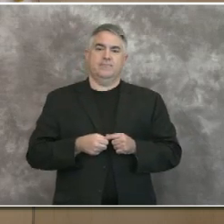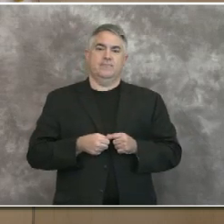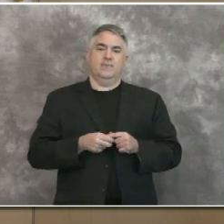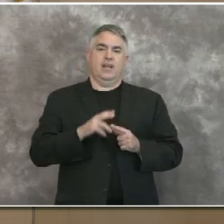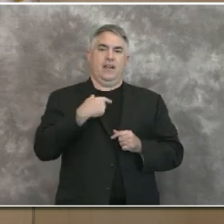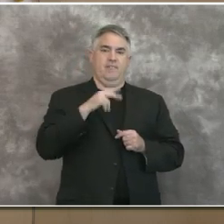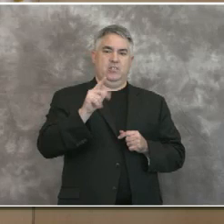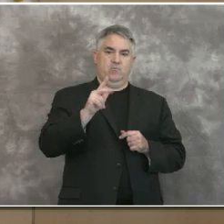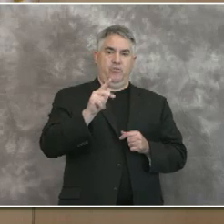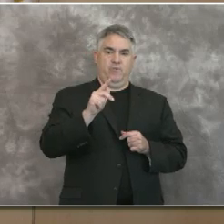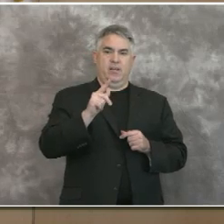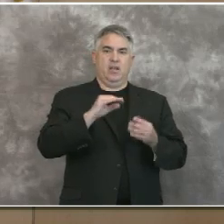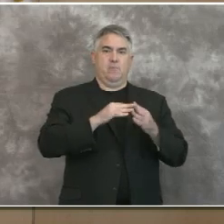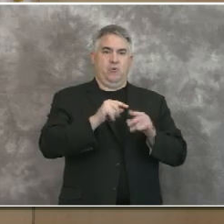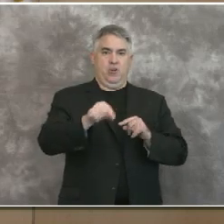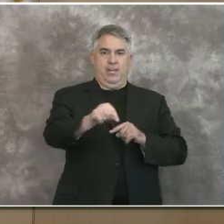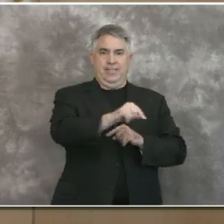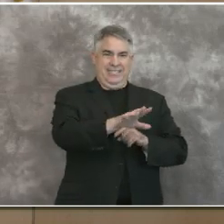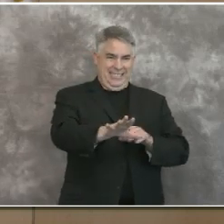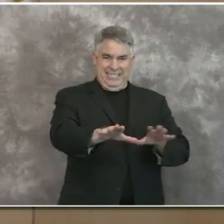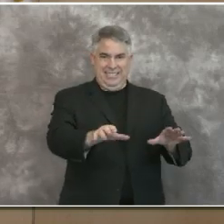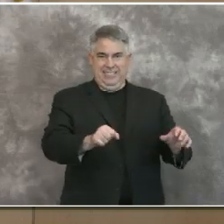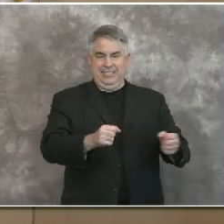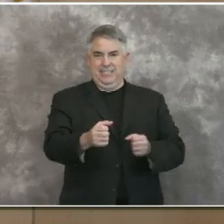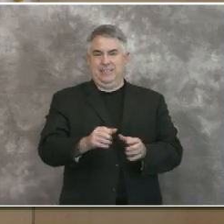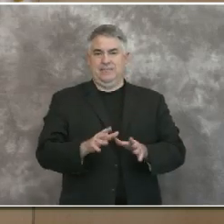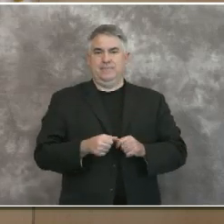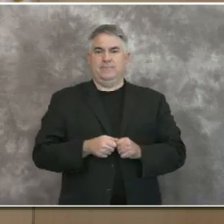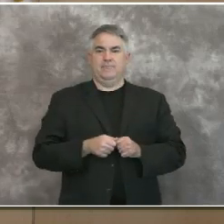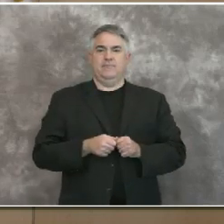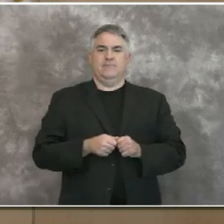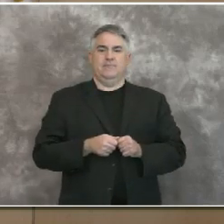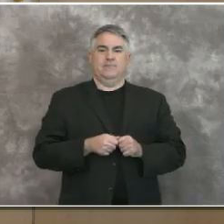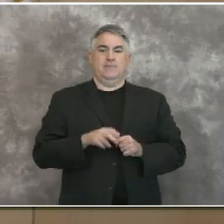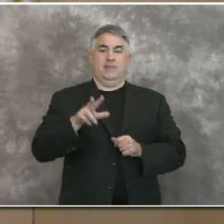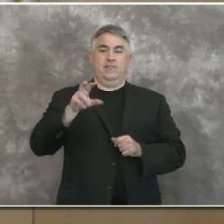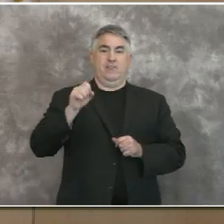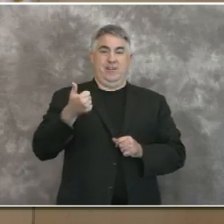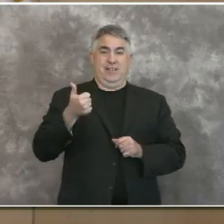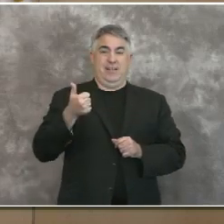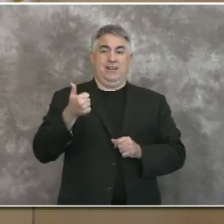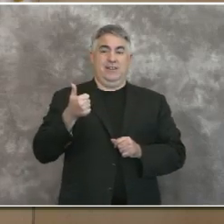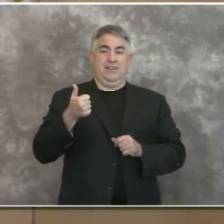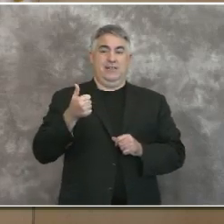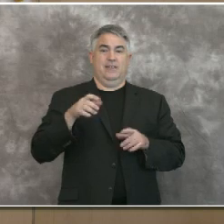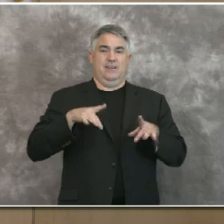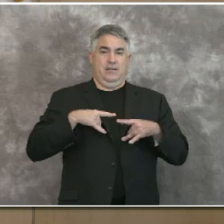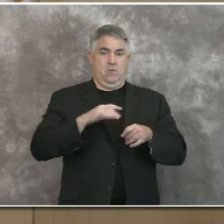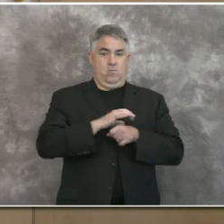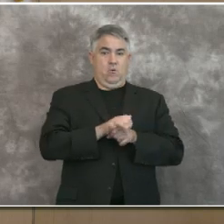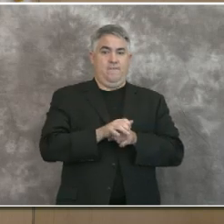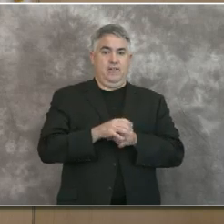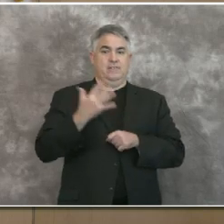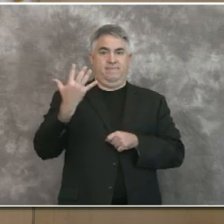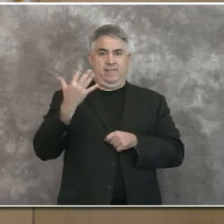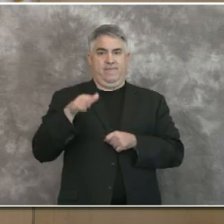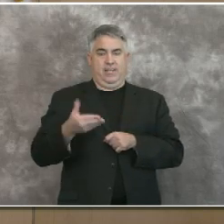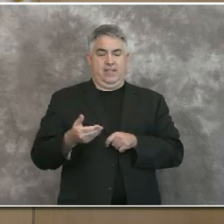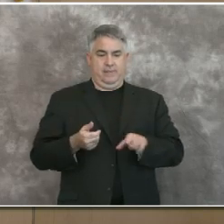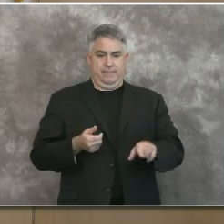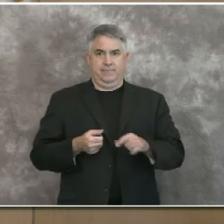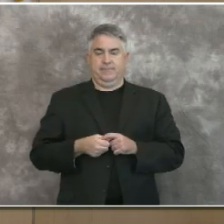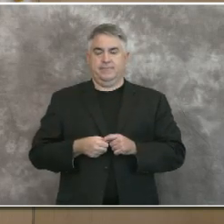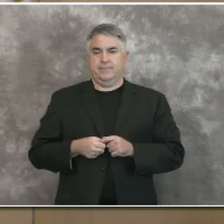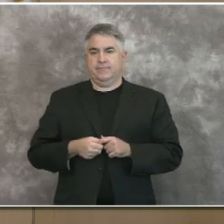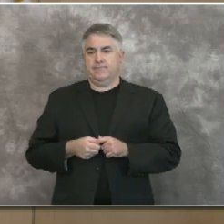outbreaks in community setting locations, which includes 310 cases and 5 deaths. The county